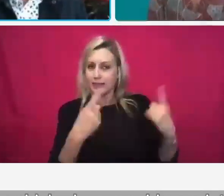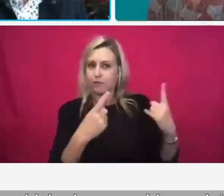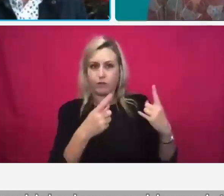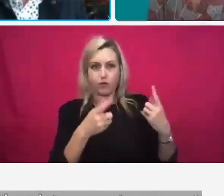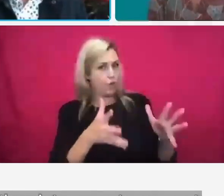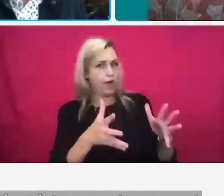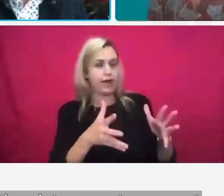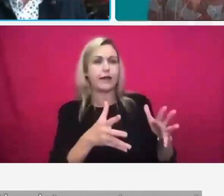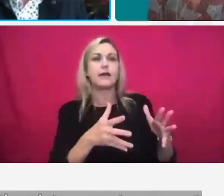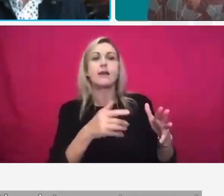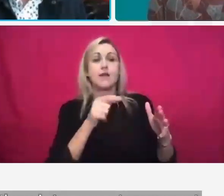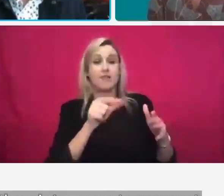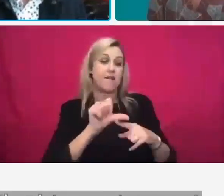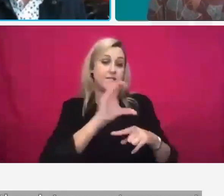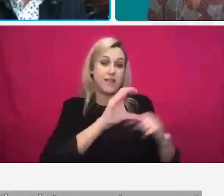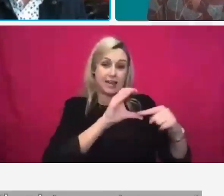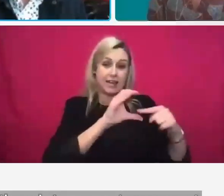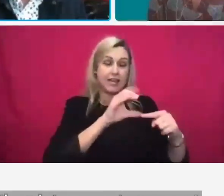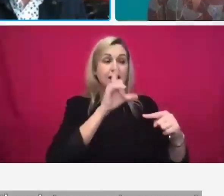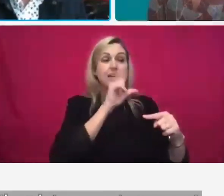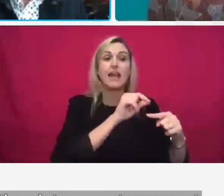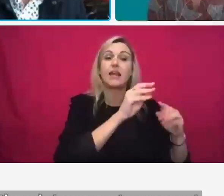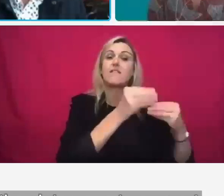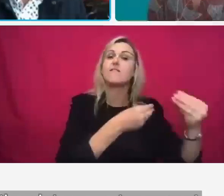providers a lot more flexibility about how they